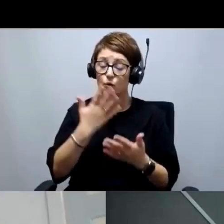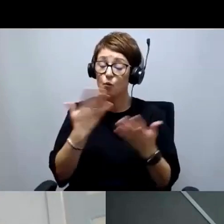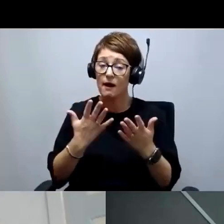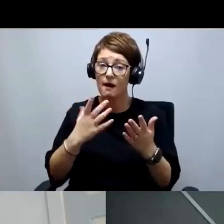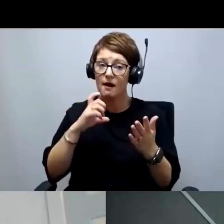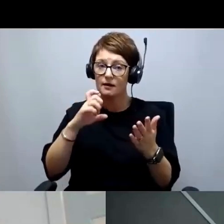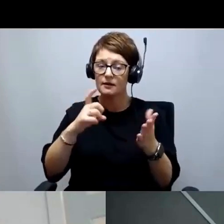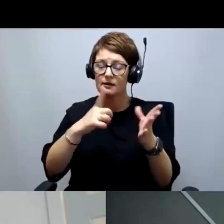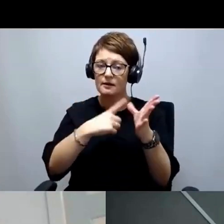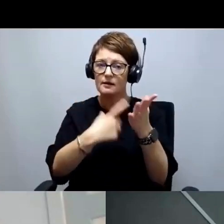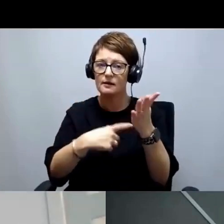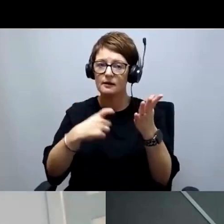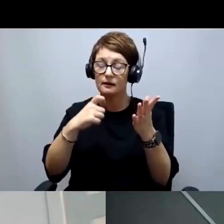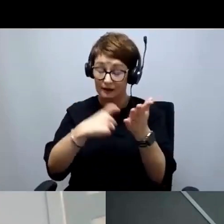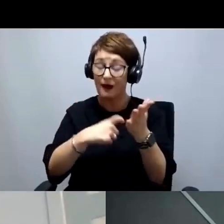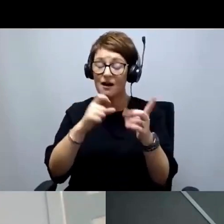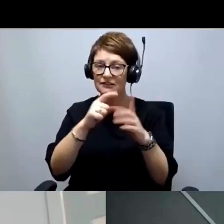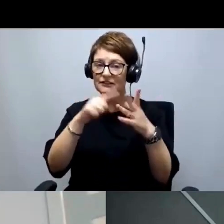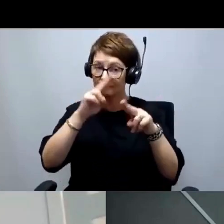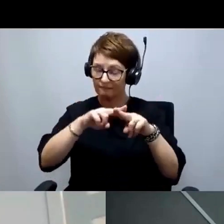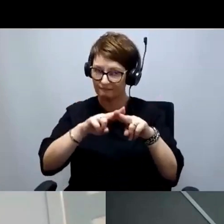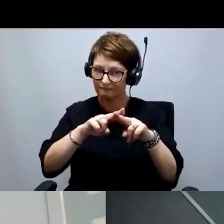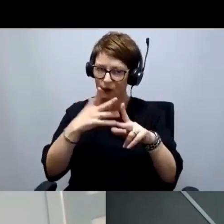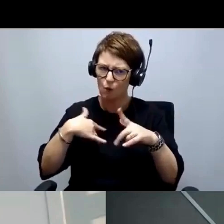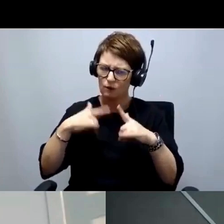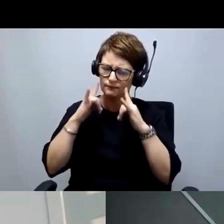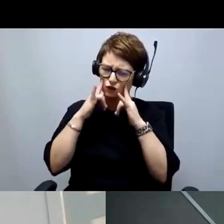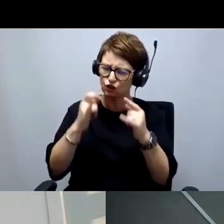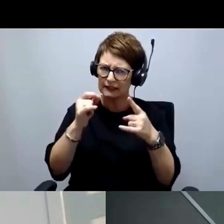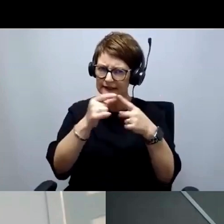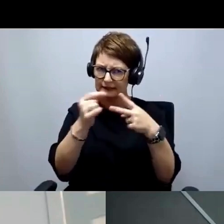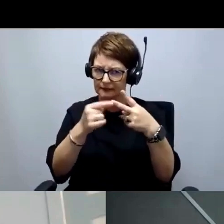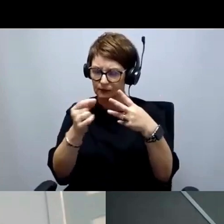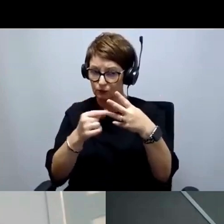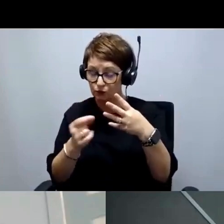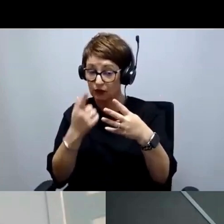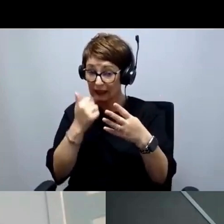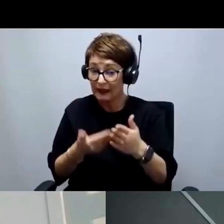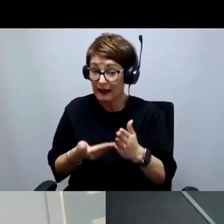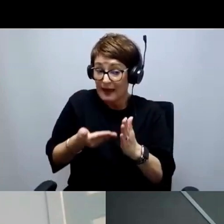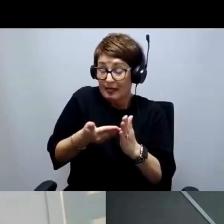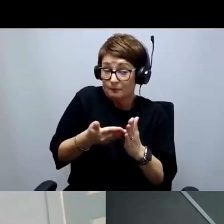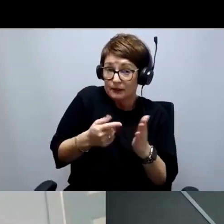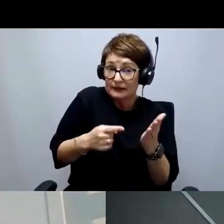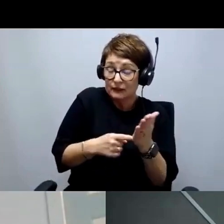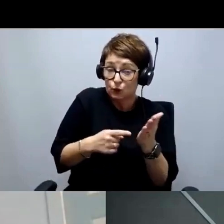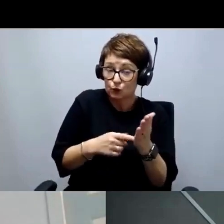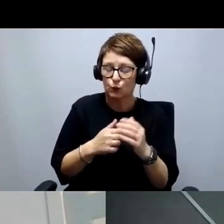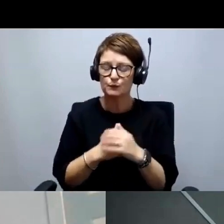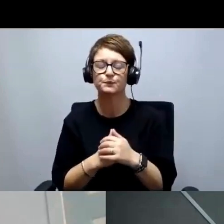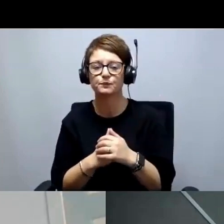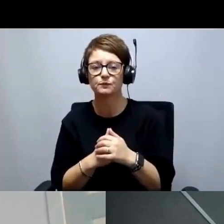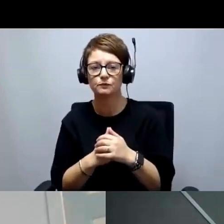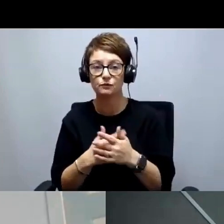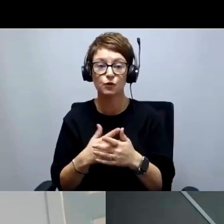Cardiff, looking at symptoms that might benefit from testosterone beyond libido. So this is an area to kind